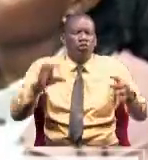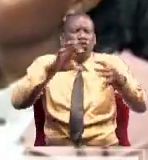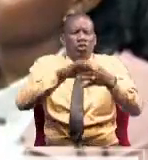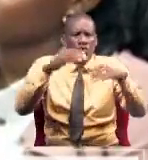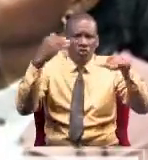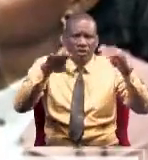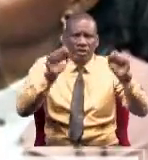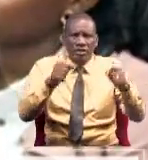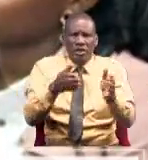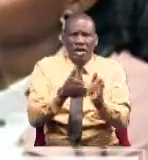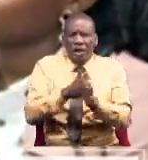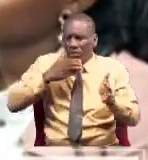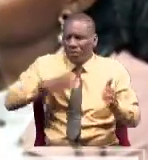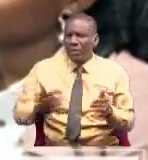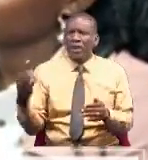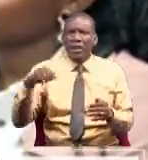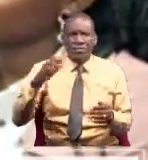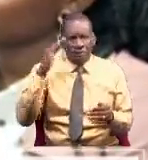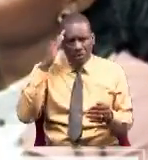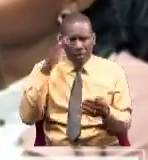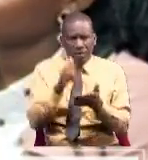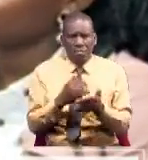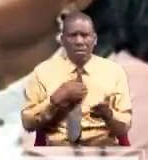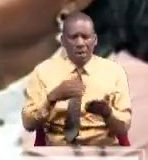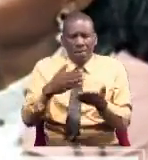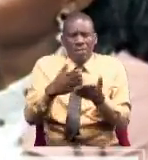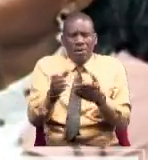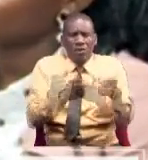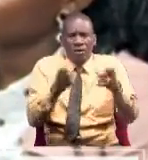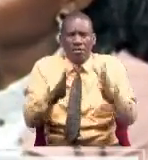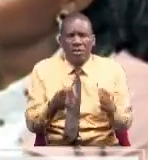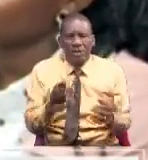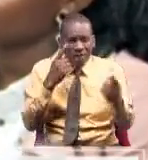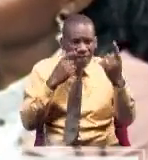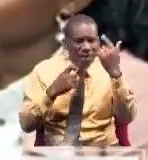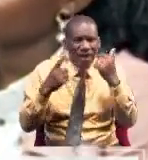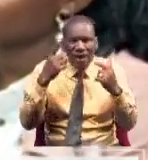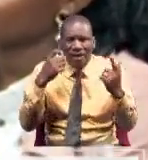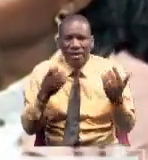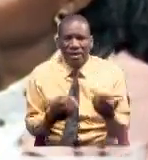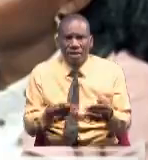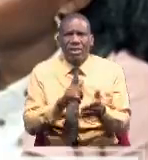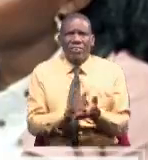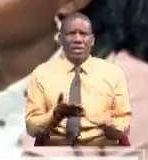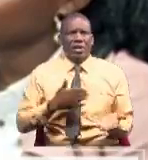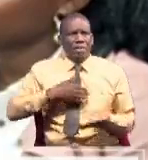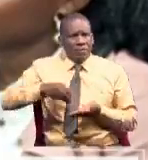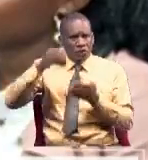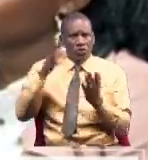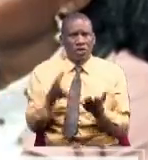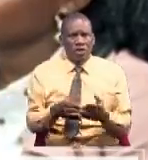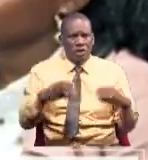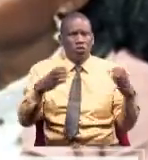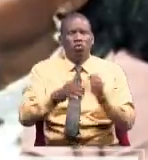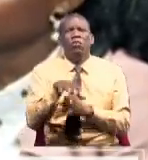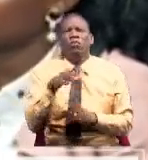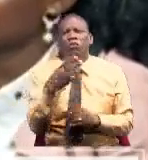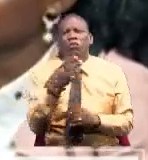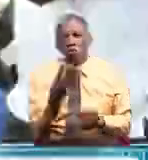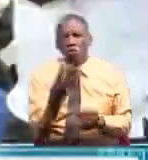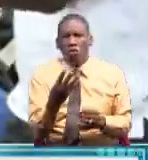process, and a parent is coming thinking that I'm part of the administrators, crying that, oh, my student is placed in Band 4.